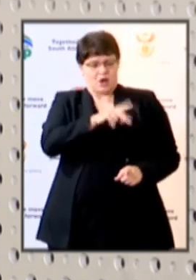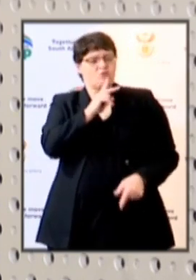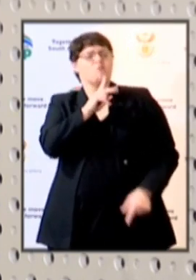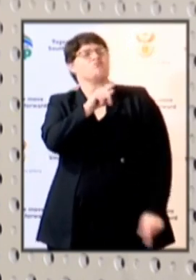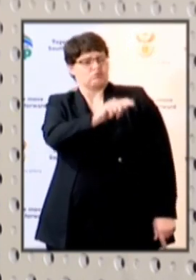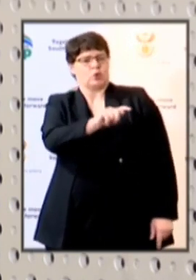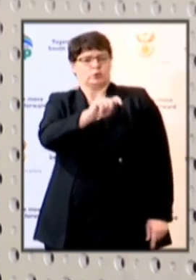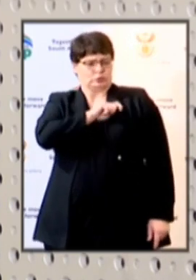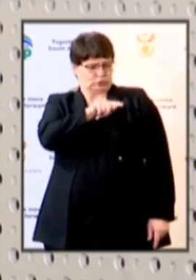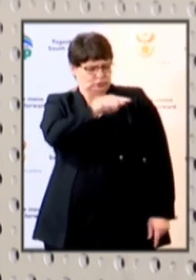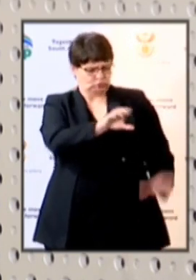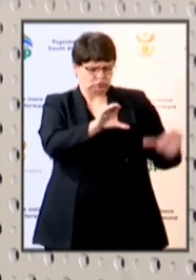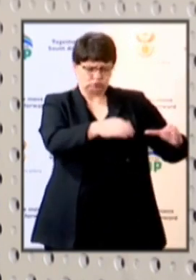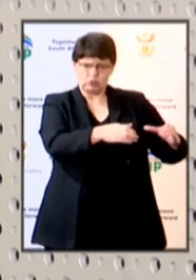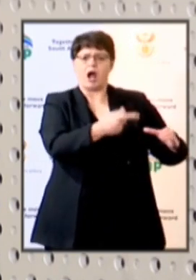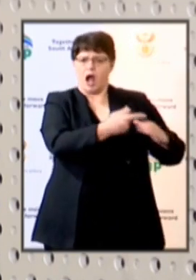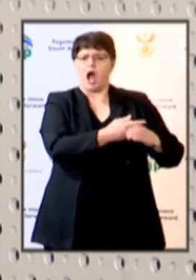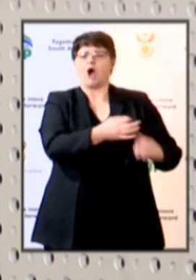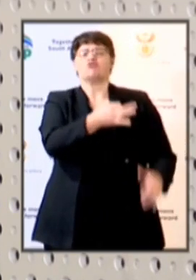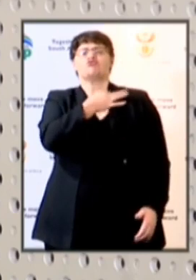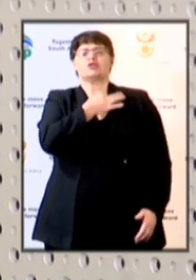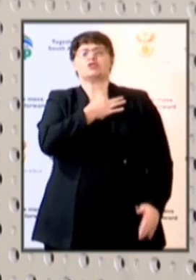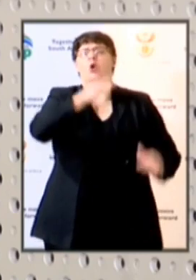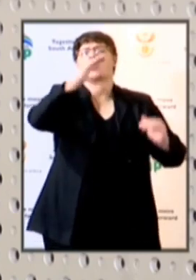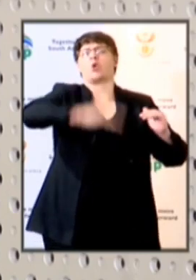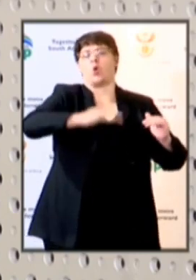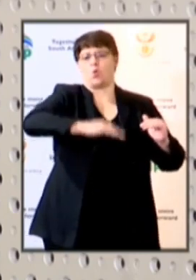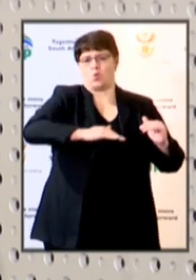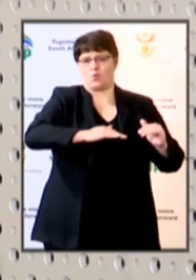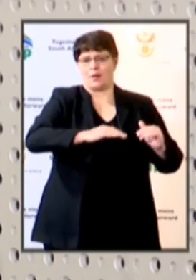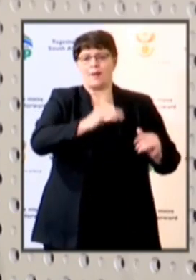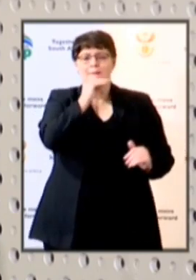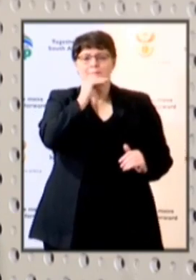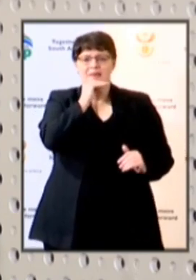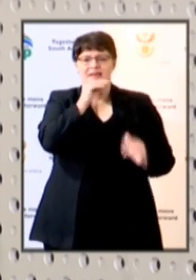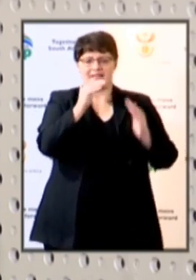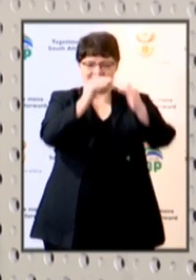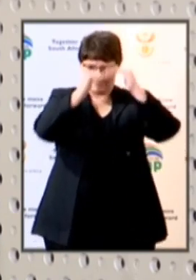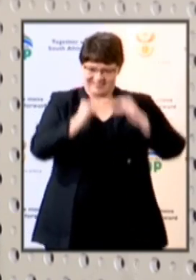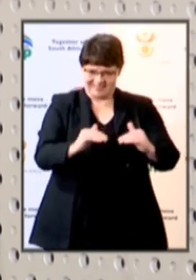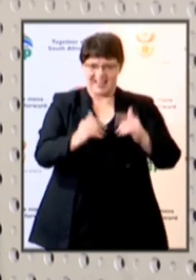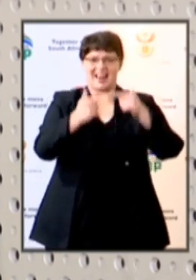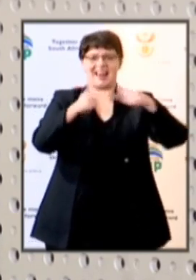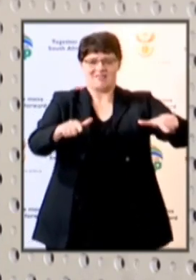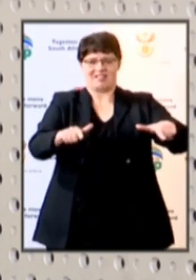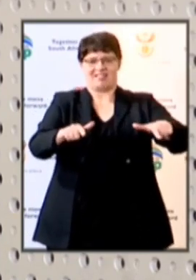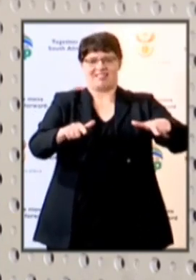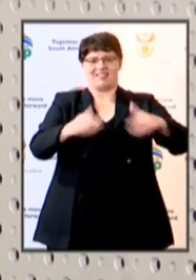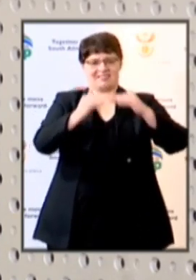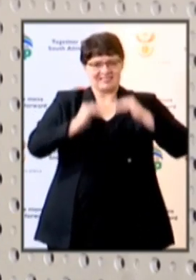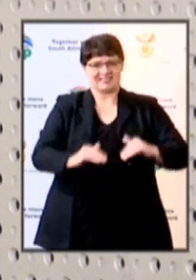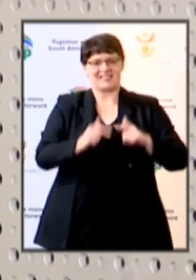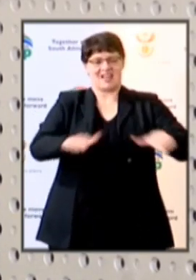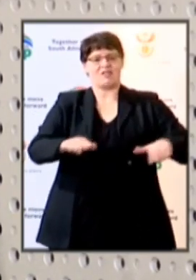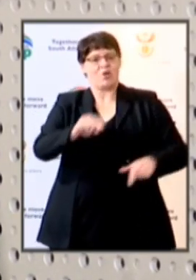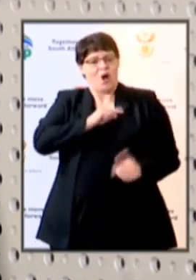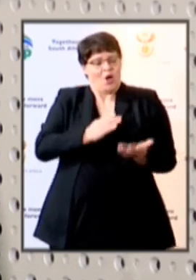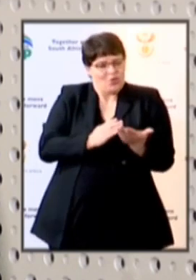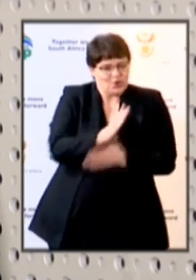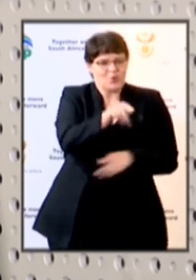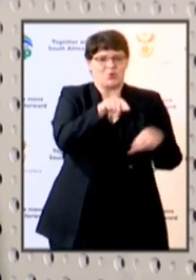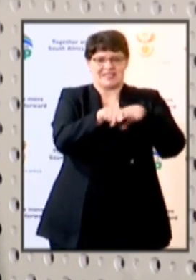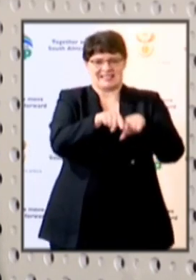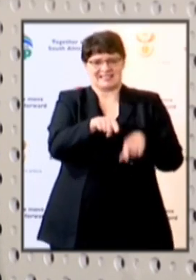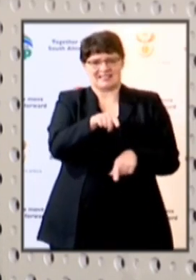and we can in fact move that area to a lower level of risk and more activities can open. So that's the critical thing we're trying to